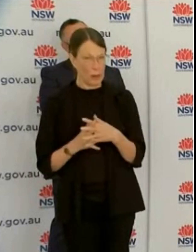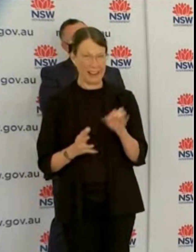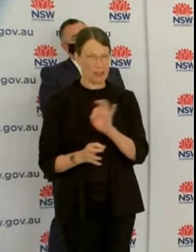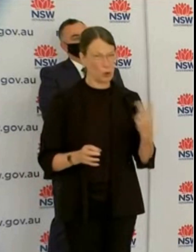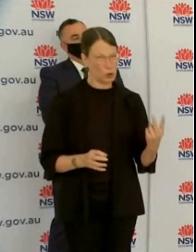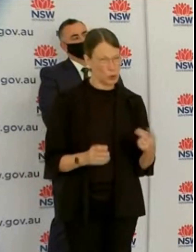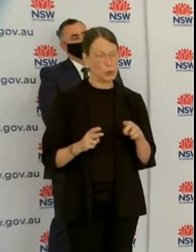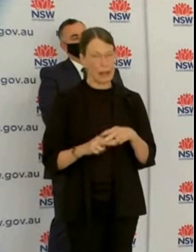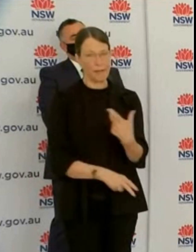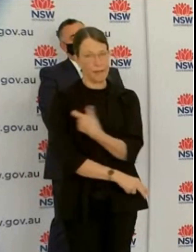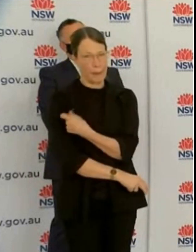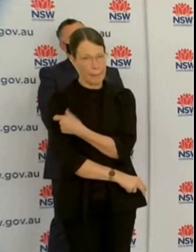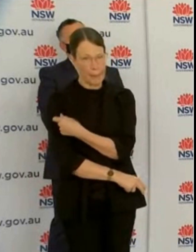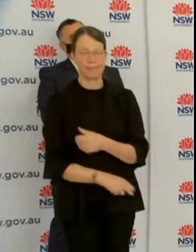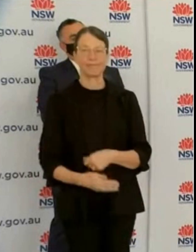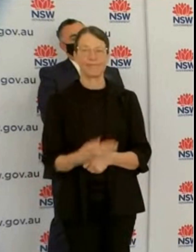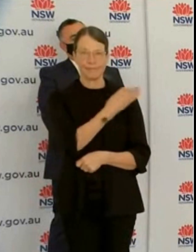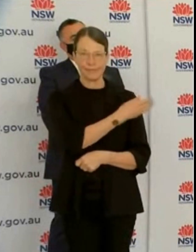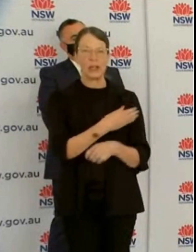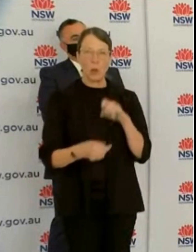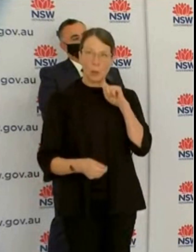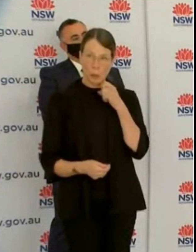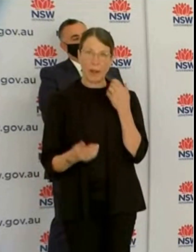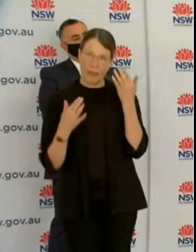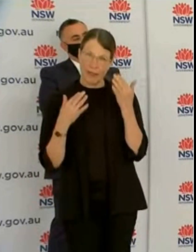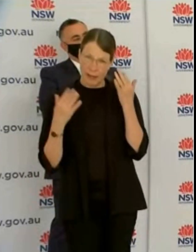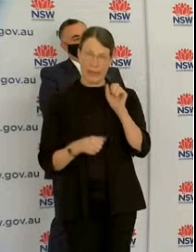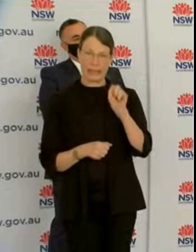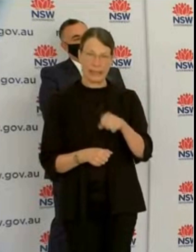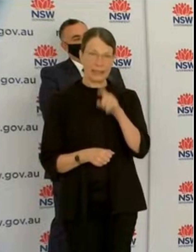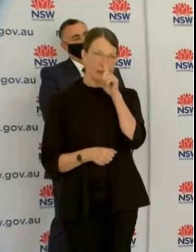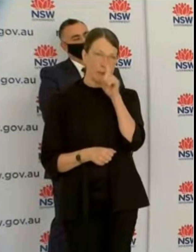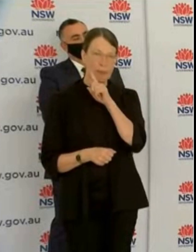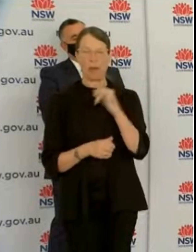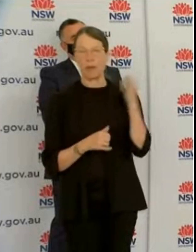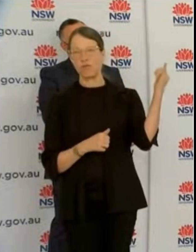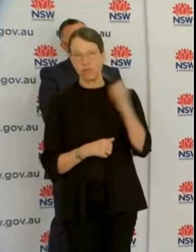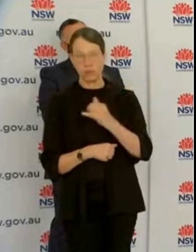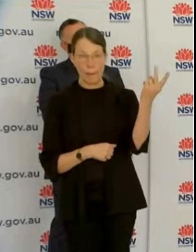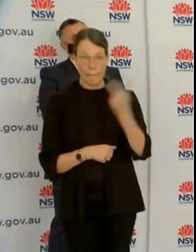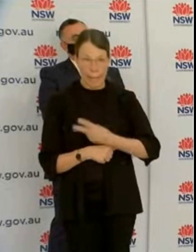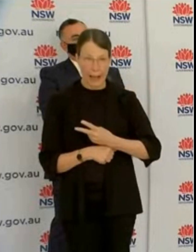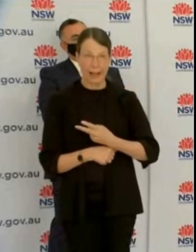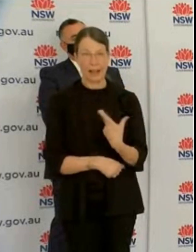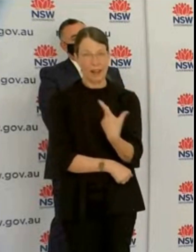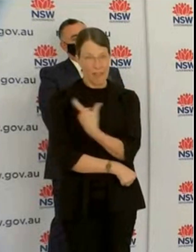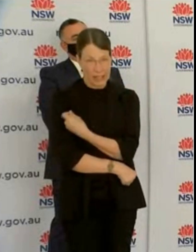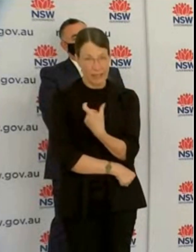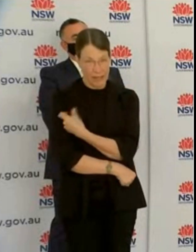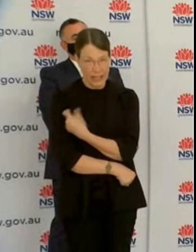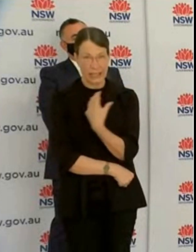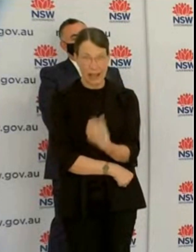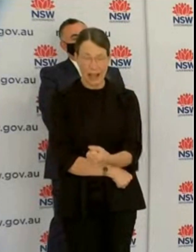consider very closely what quarantine for returning Australians who are fully vaccinated looks like. So we're actually making